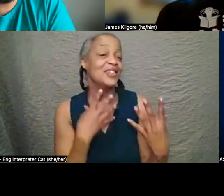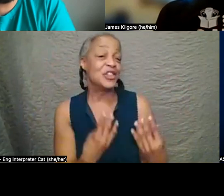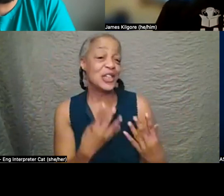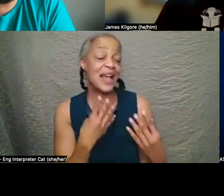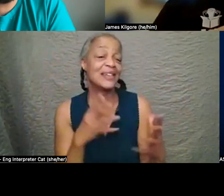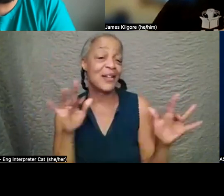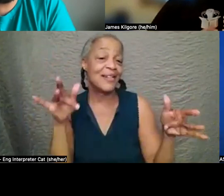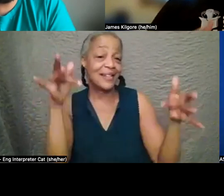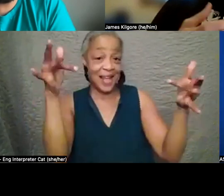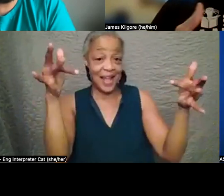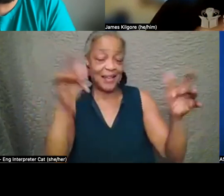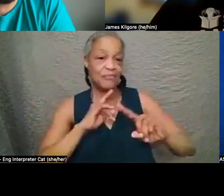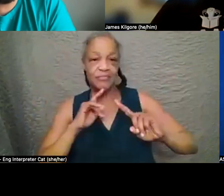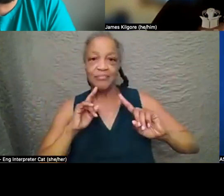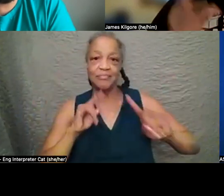response